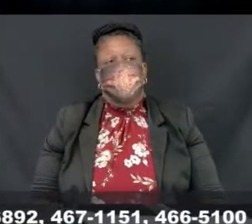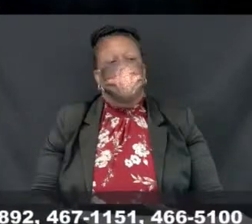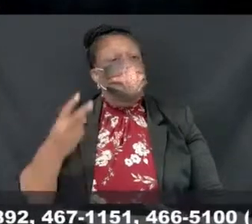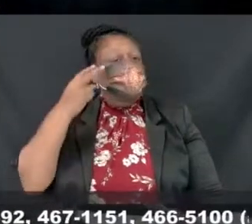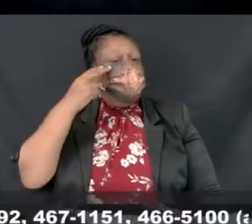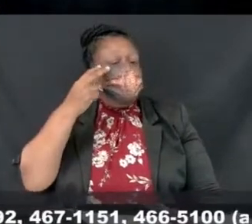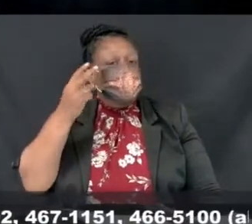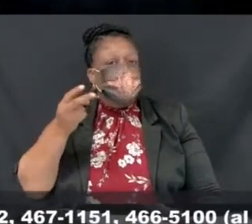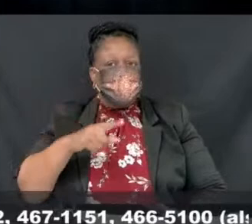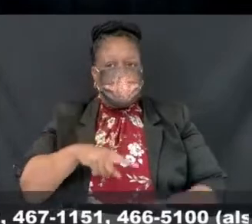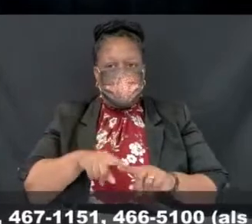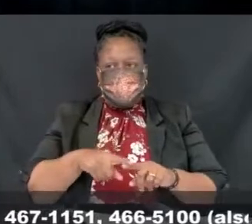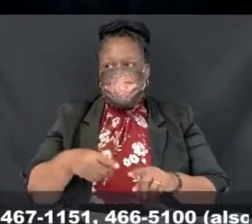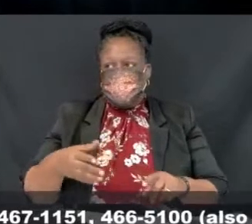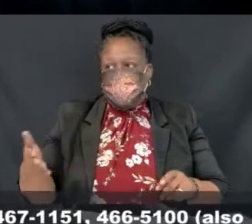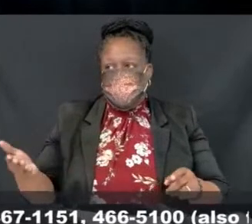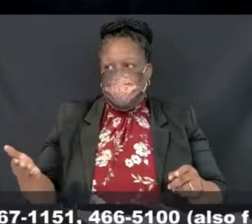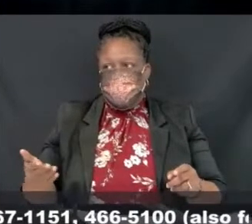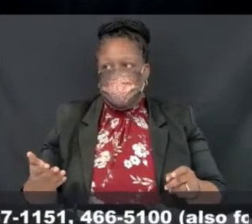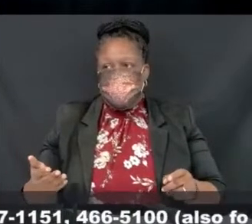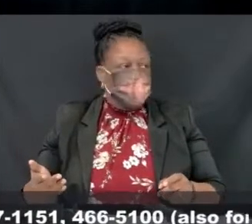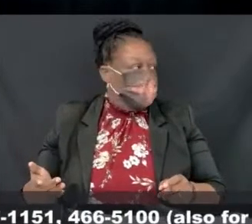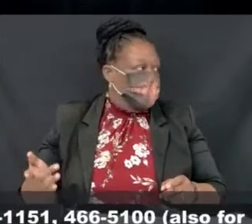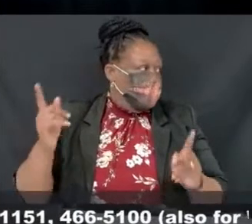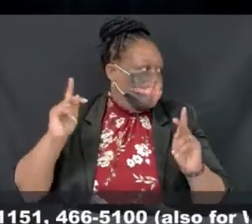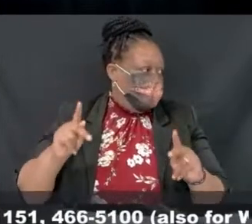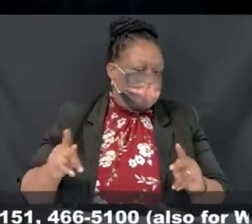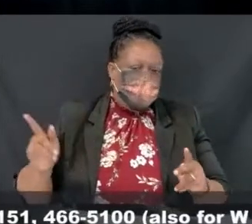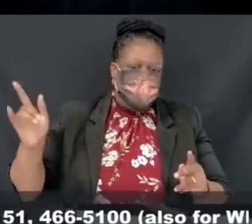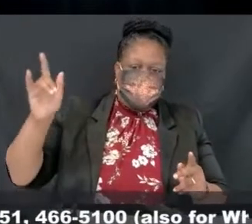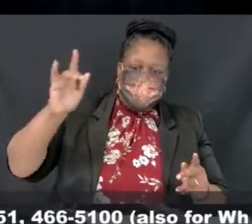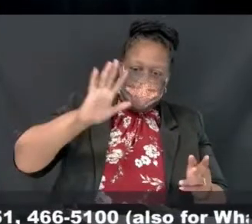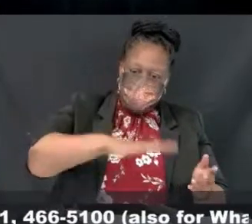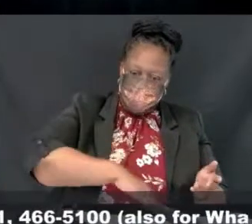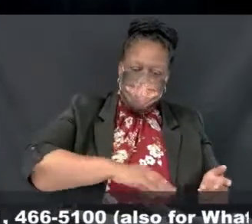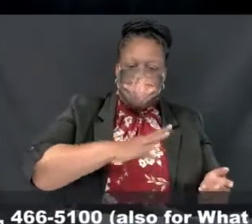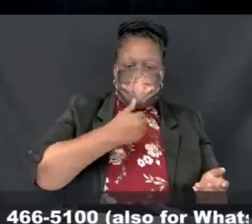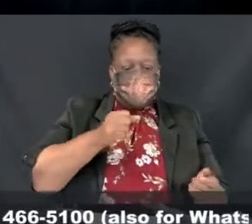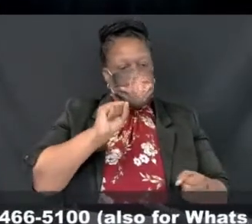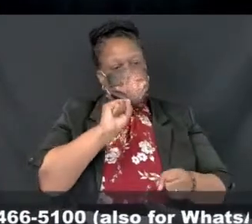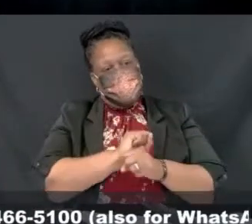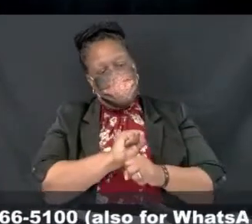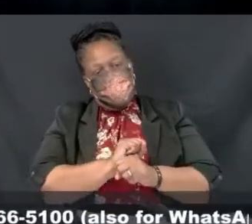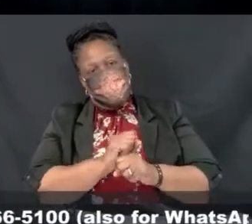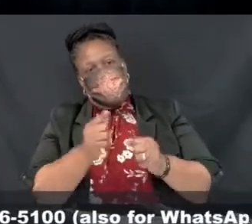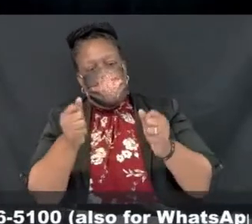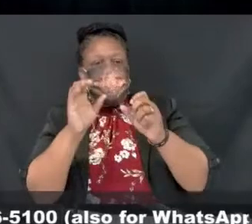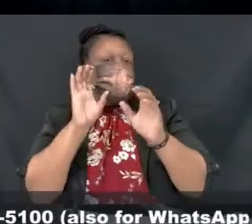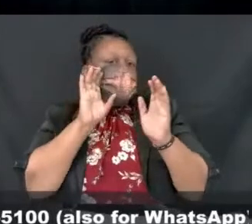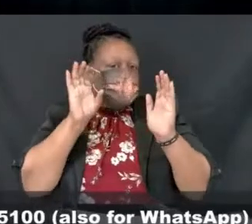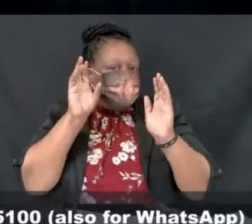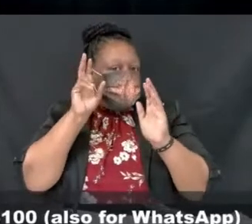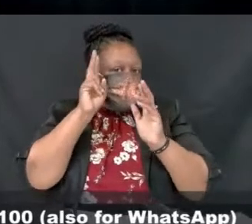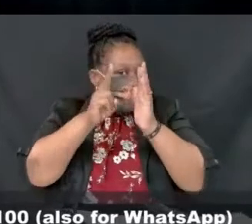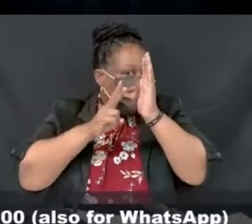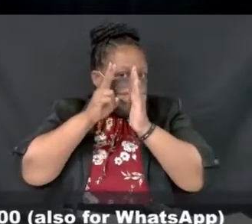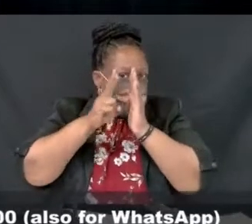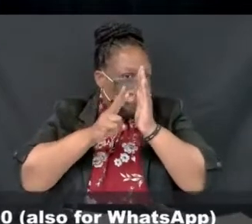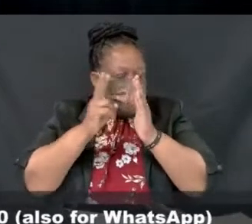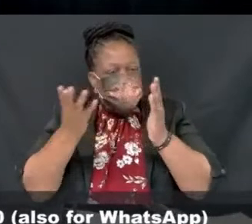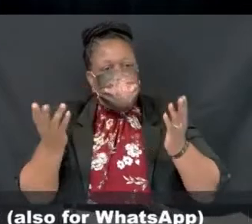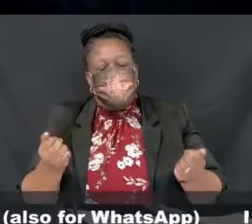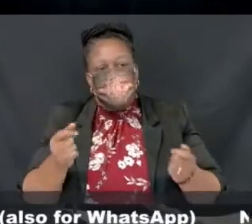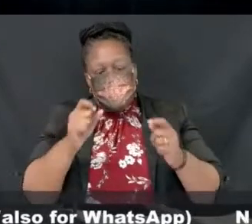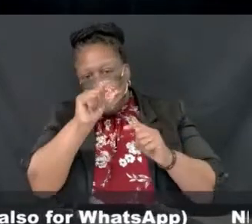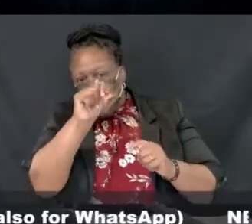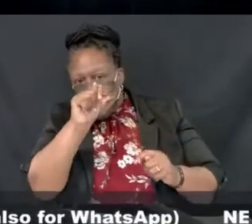increased. John James came on board and he brought some technology to us. And then what